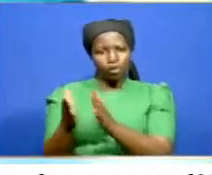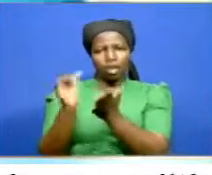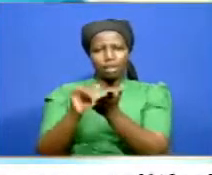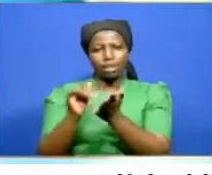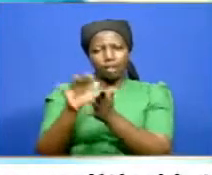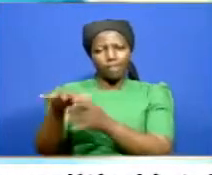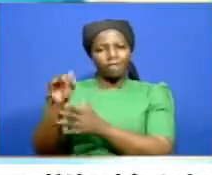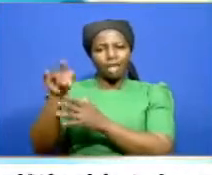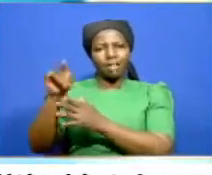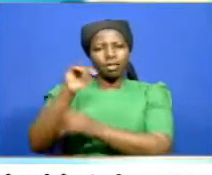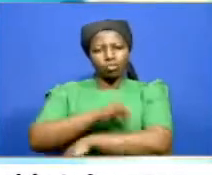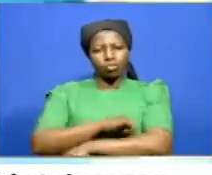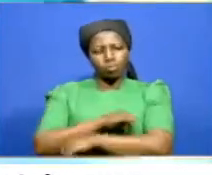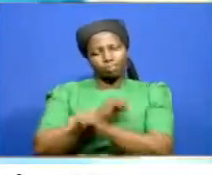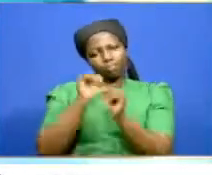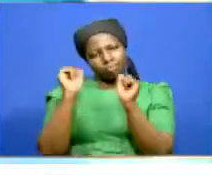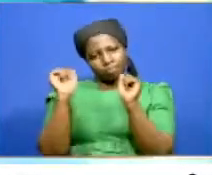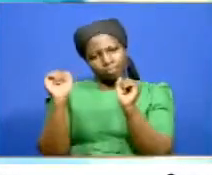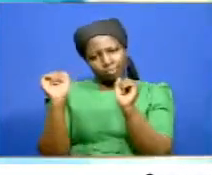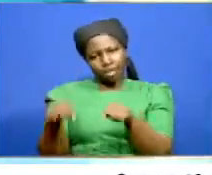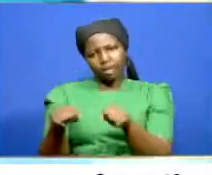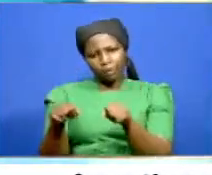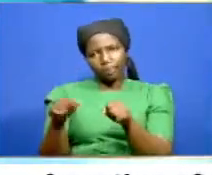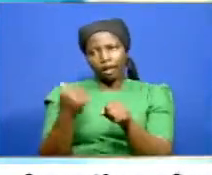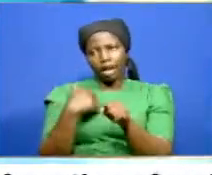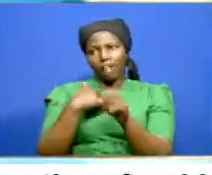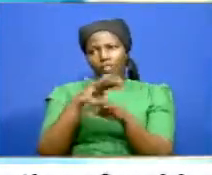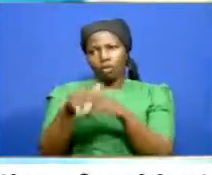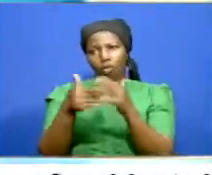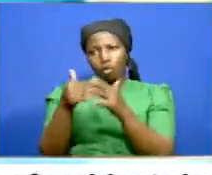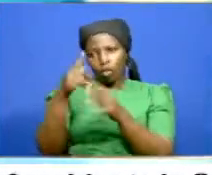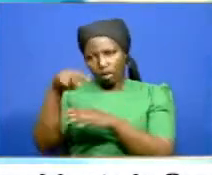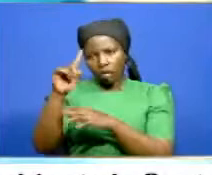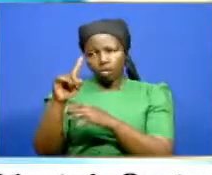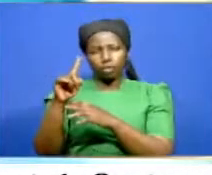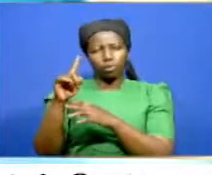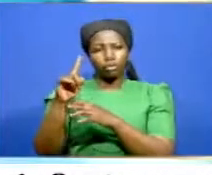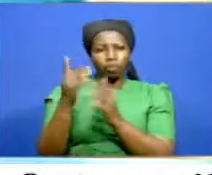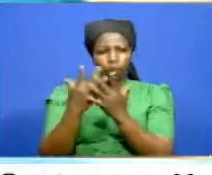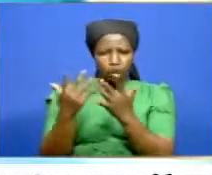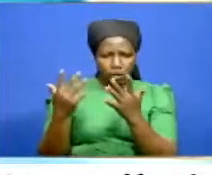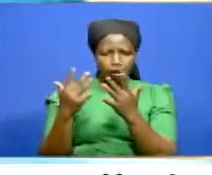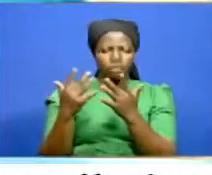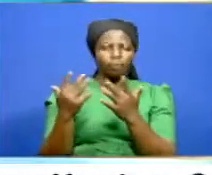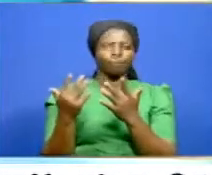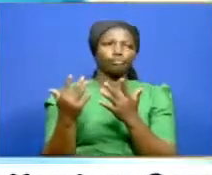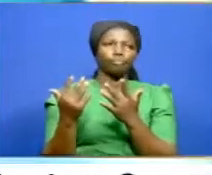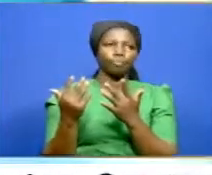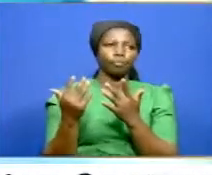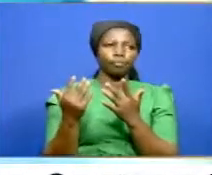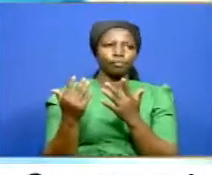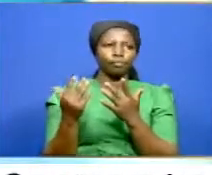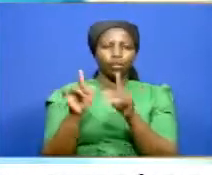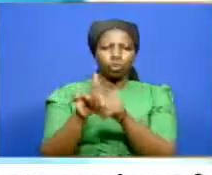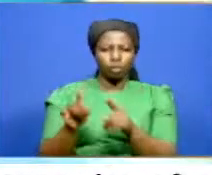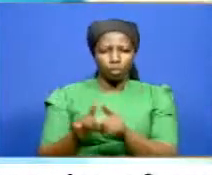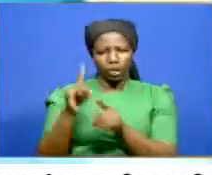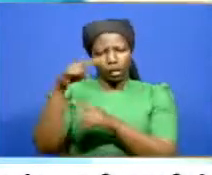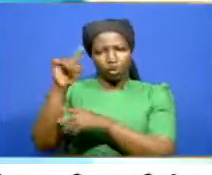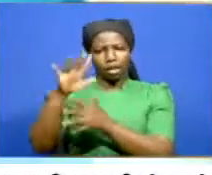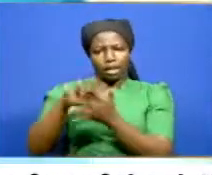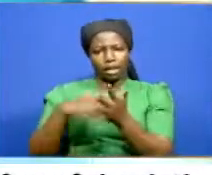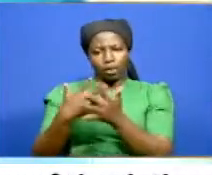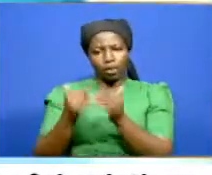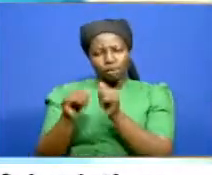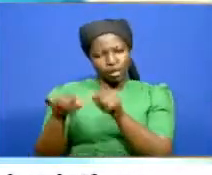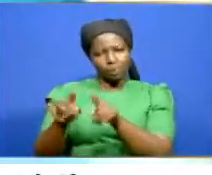academies will be able to have all the right equipments, accessories, and also the right networks that they need in